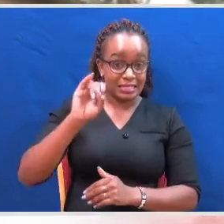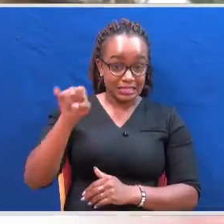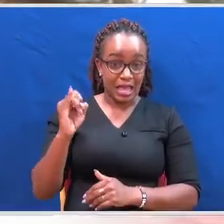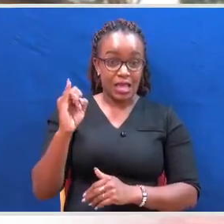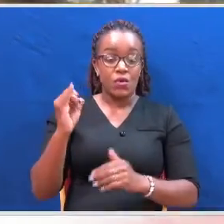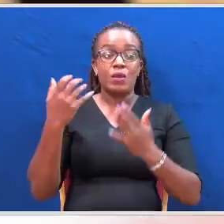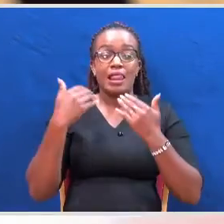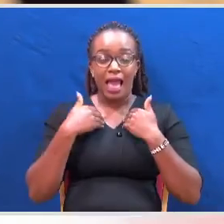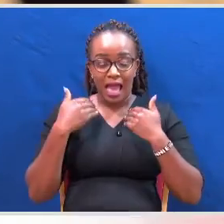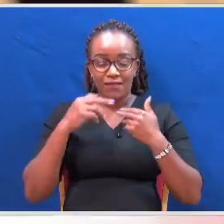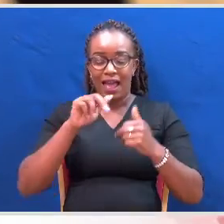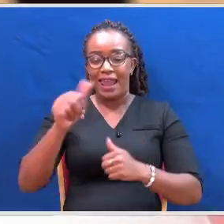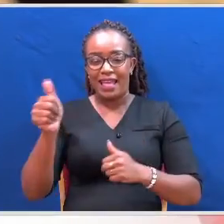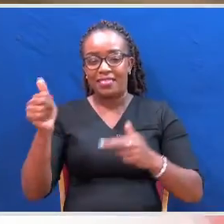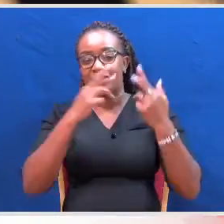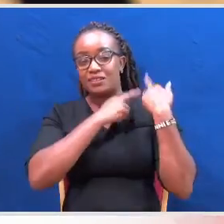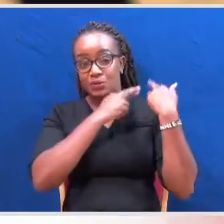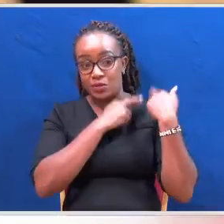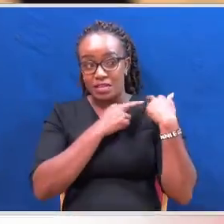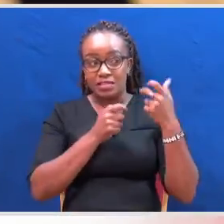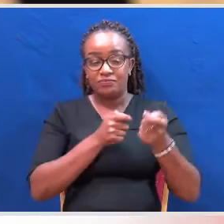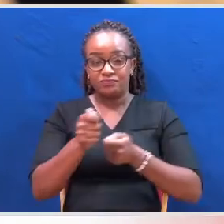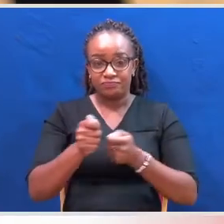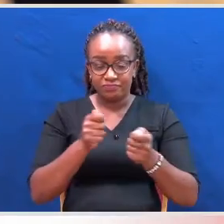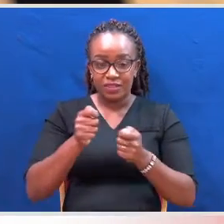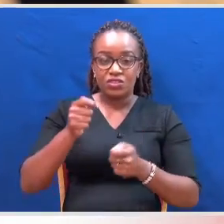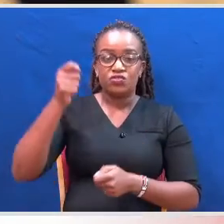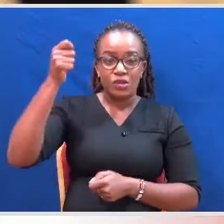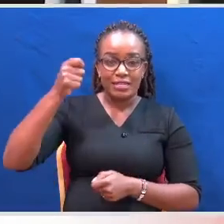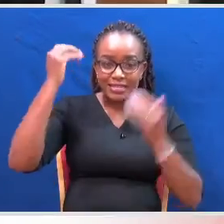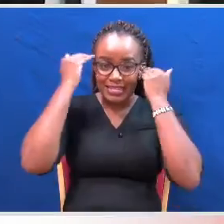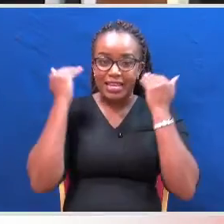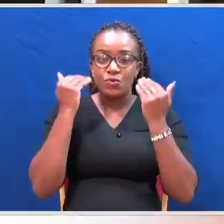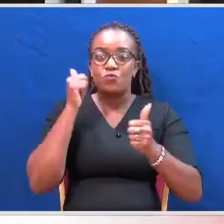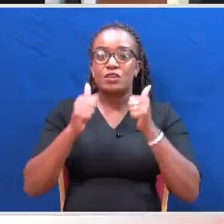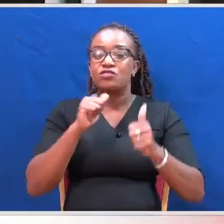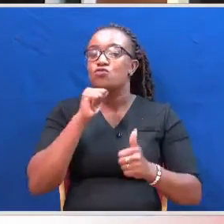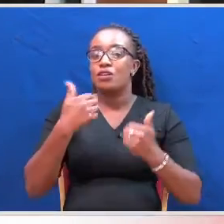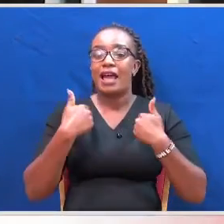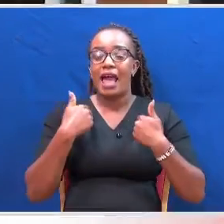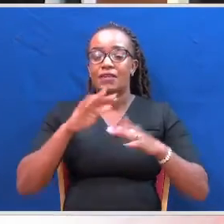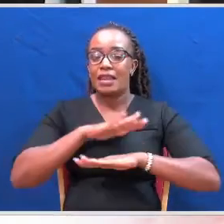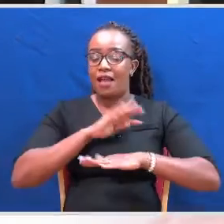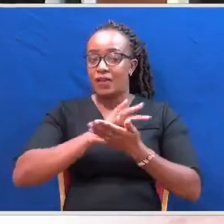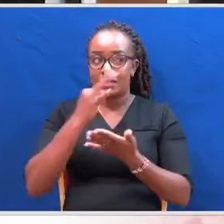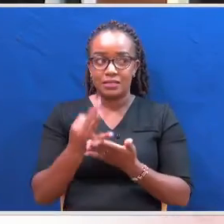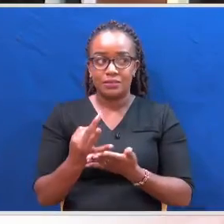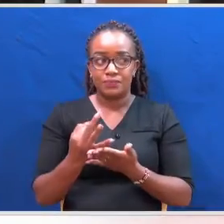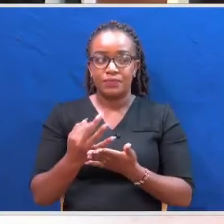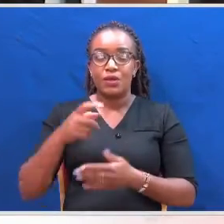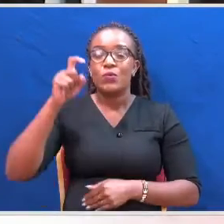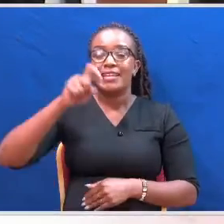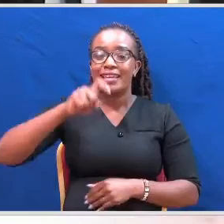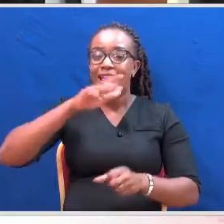another uphill task in steering a judiciary lacking in funds and human resources. We need a lot of funding. We need a lot of. We